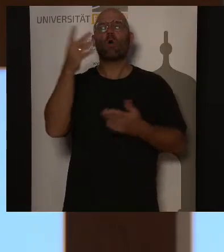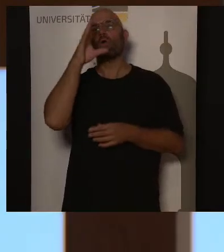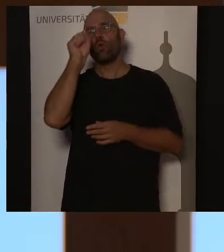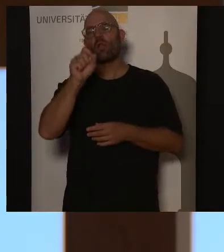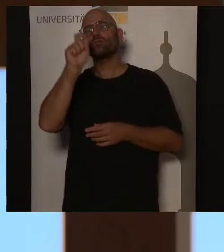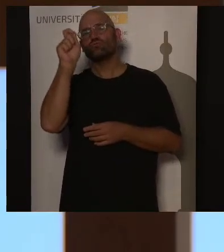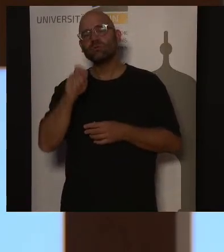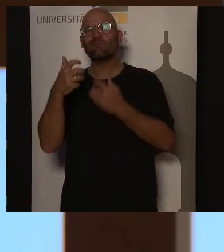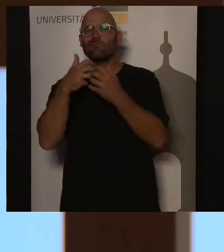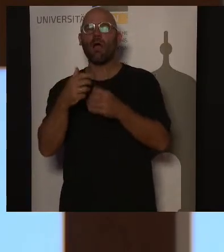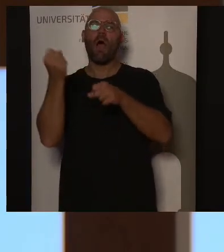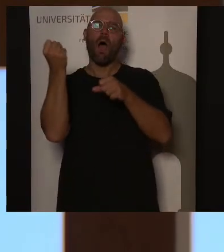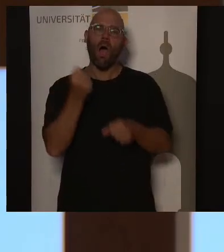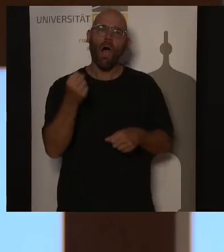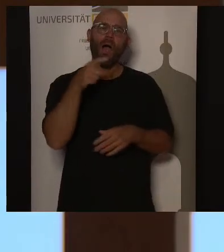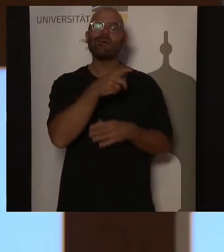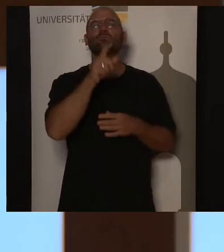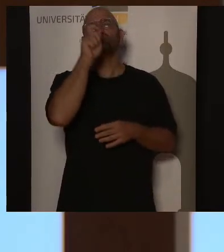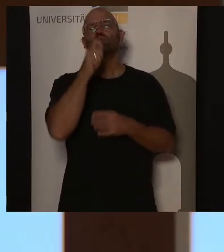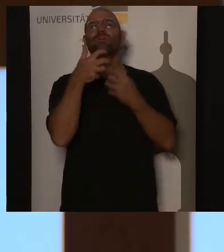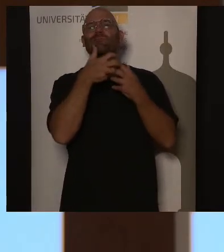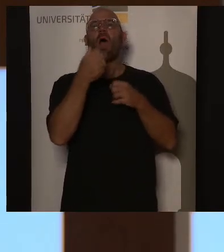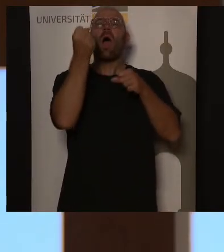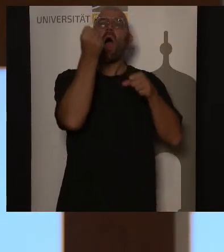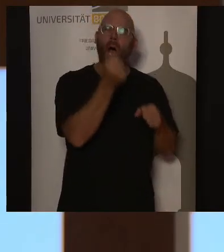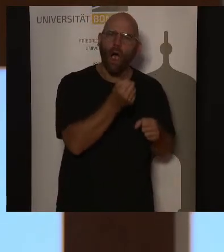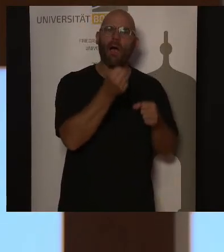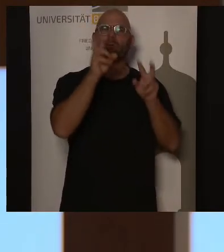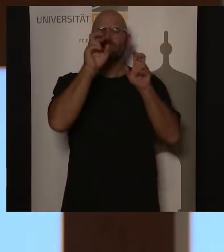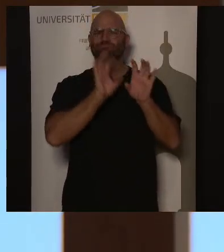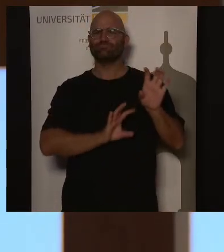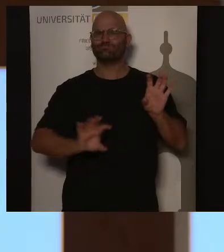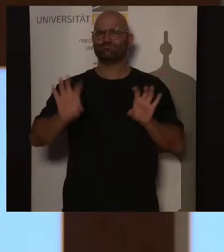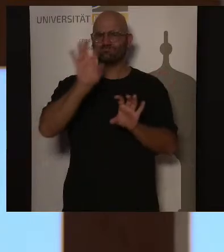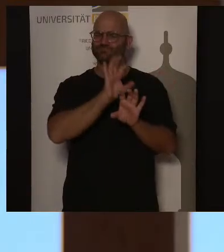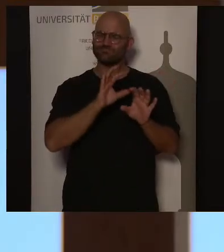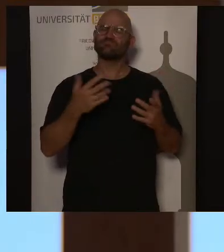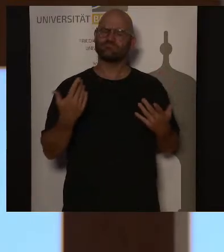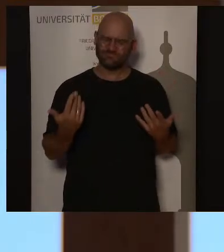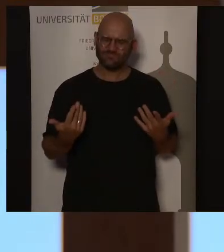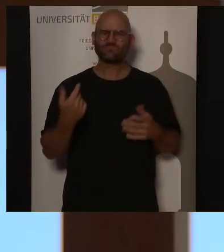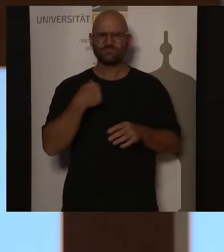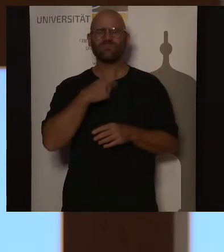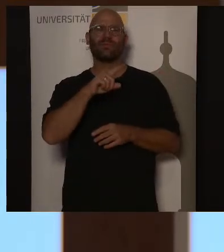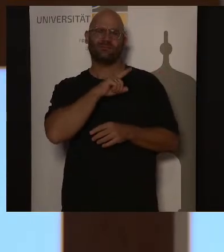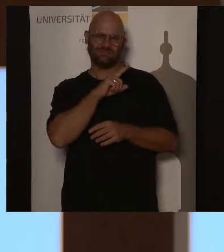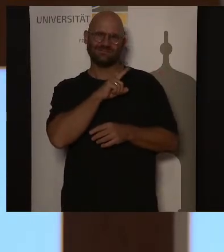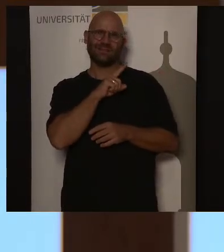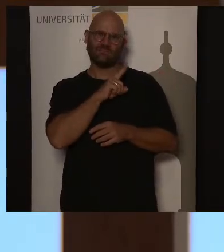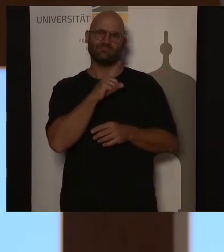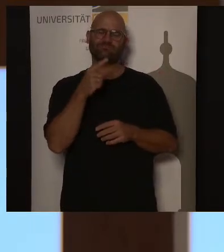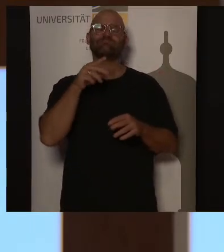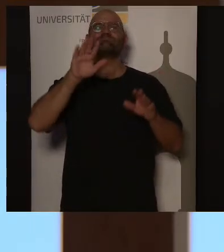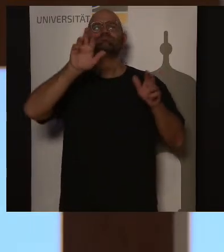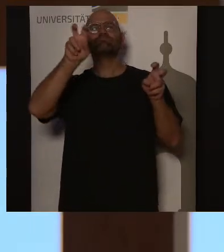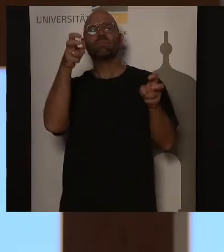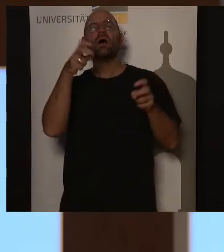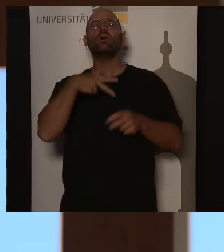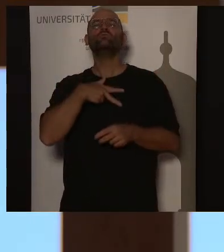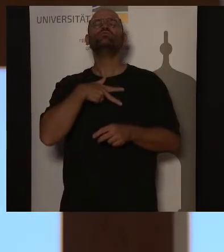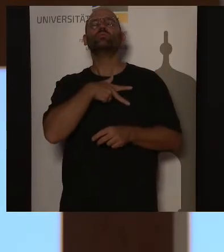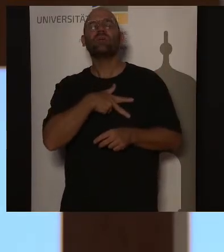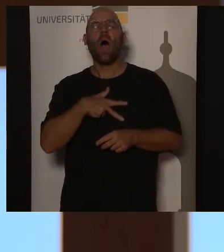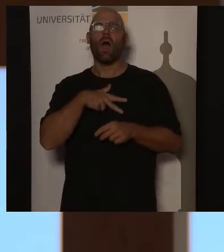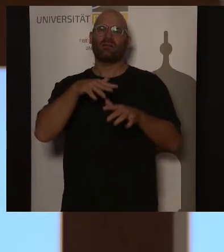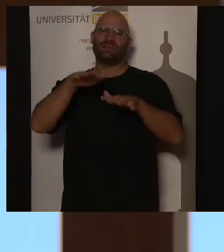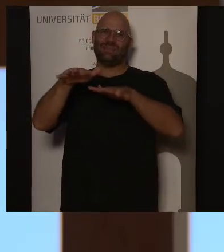years. In Cologne, for example, we have the Cologne Studierendenwerk. In Aachen, it's the Aachen Studierendenwerk. And we're